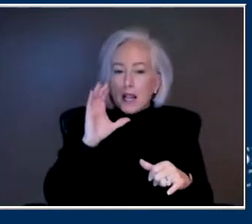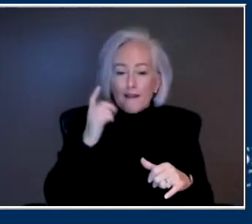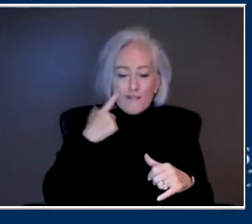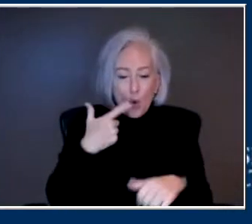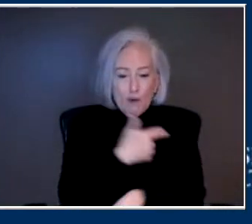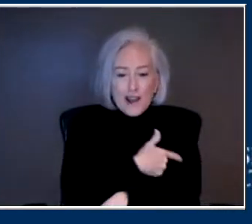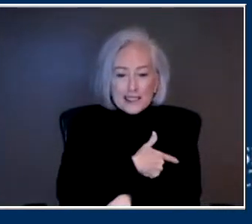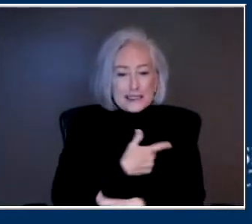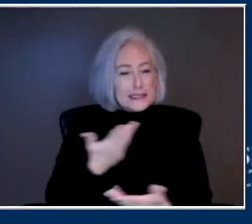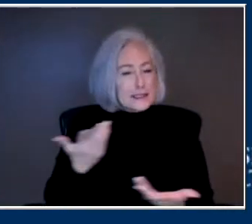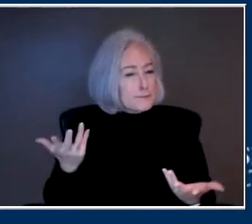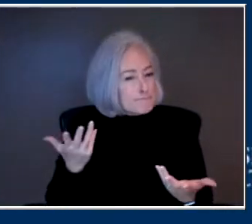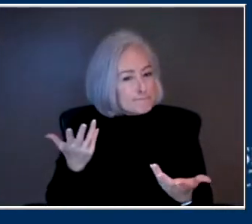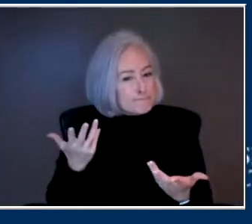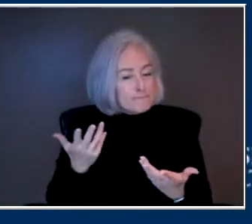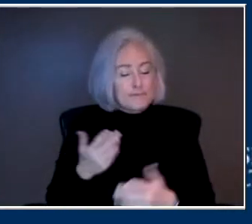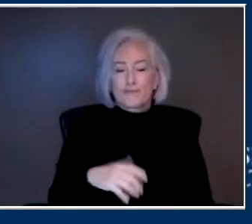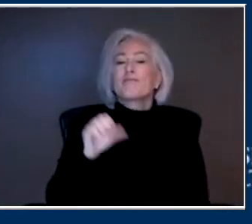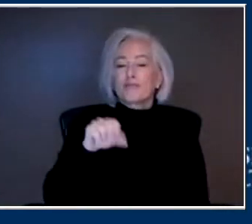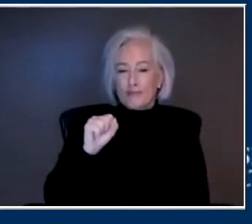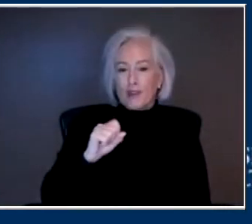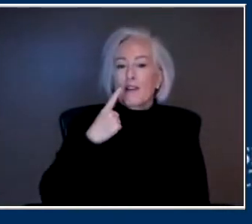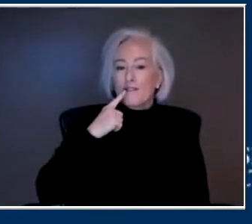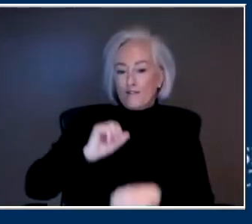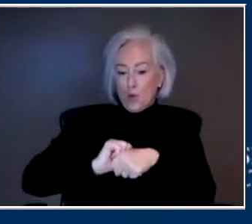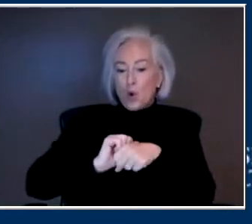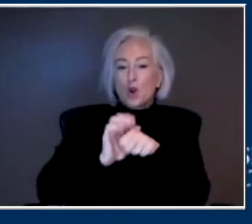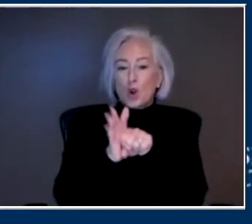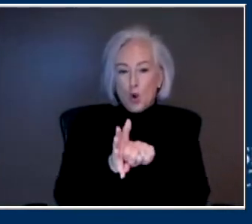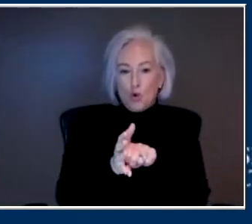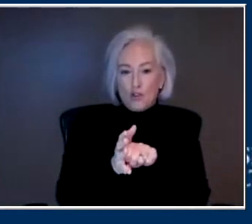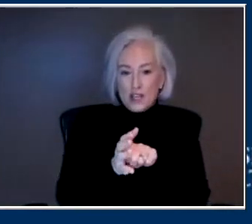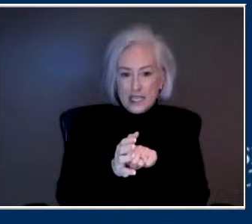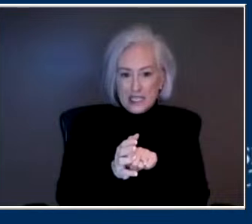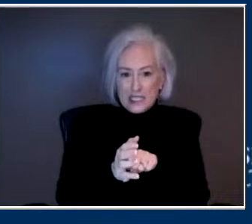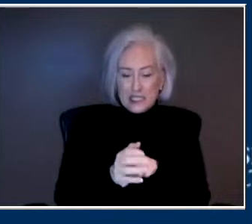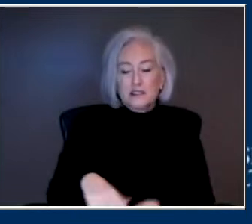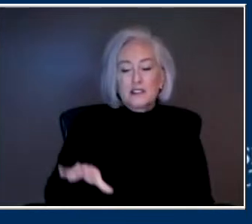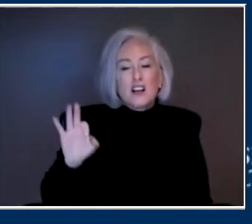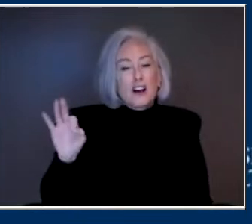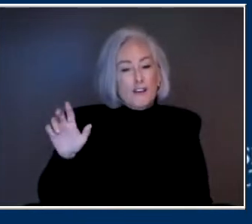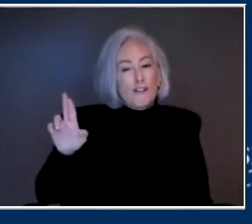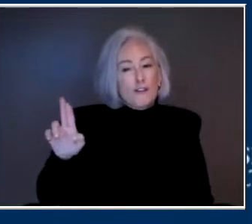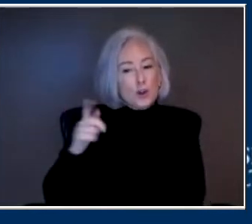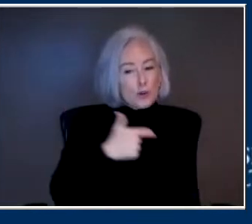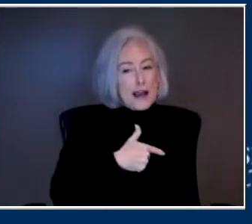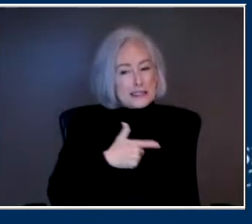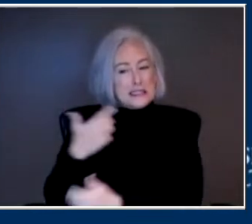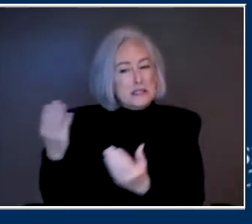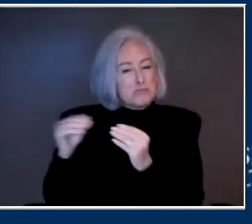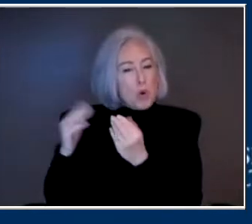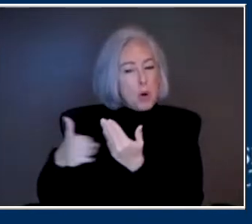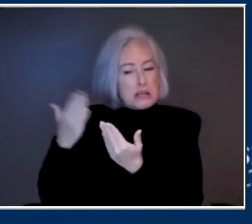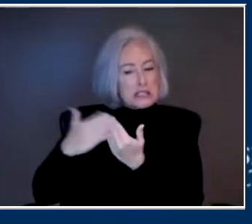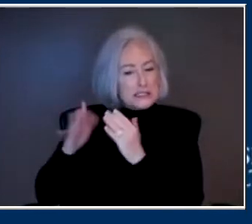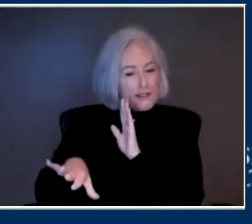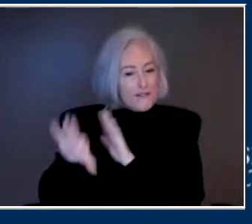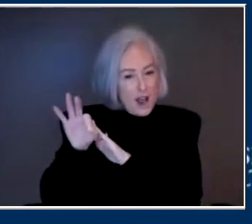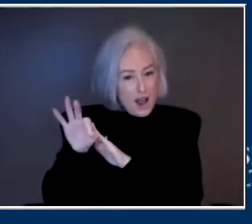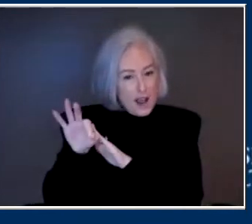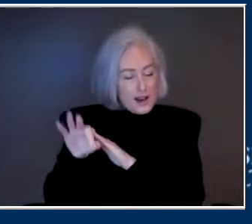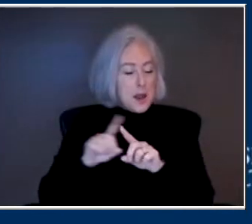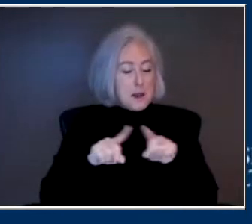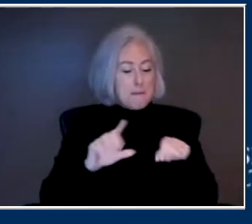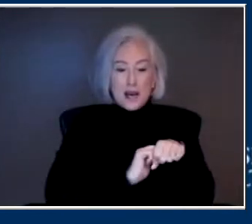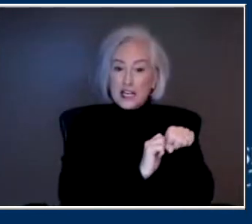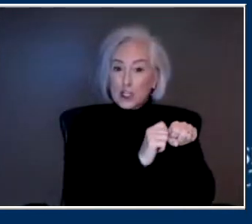for specifically for the COVID vaccine, I think the influenza vaccine's a little bit easier access. But for the